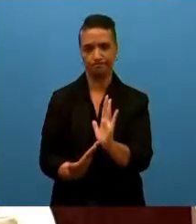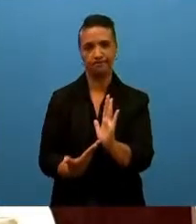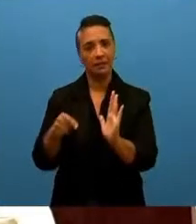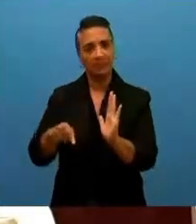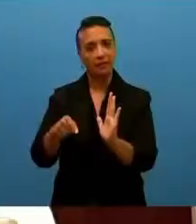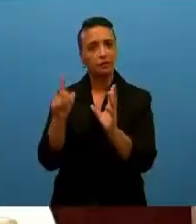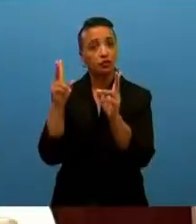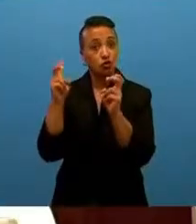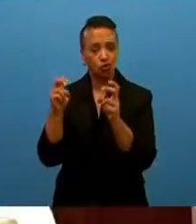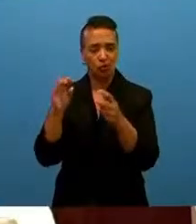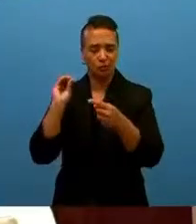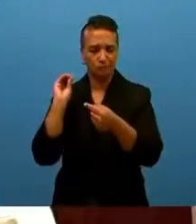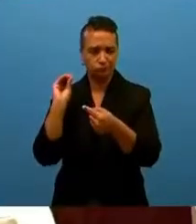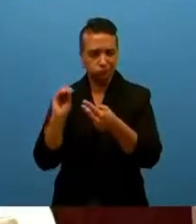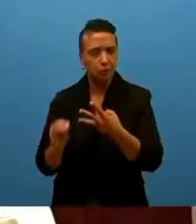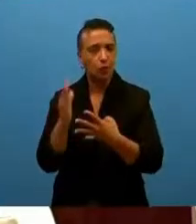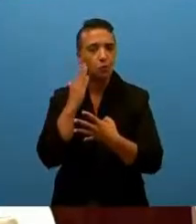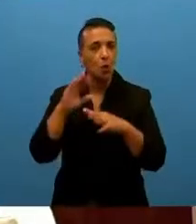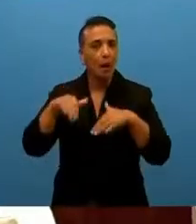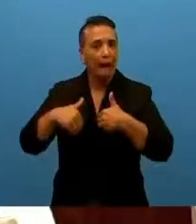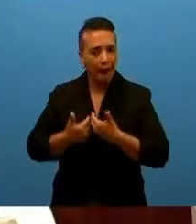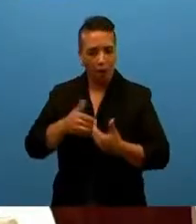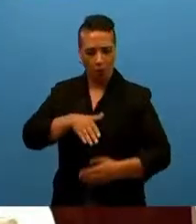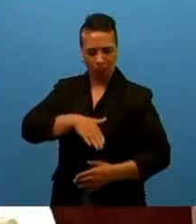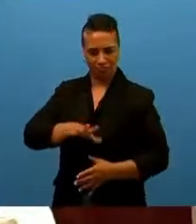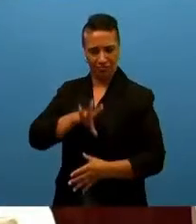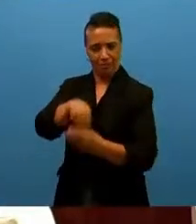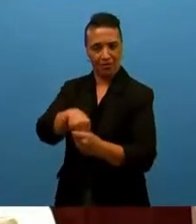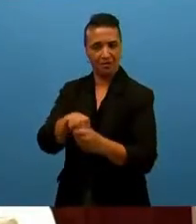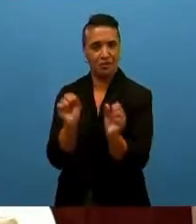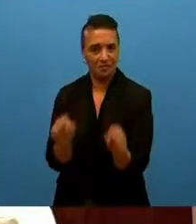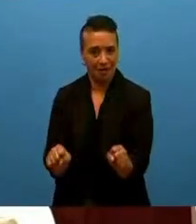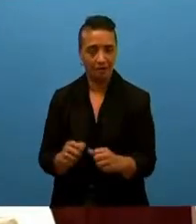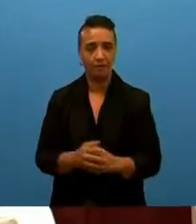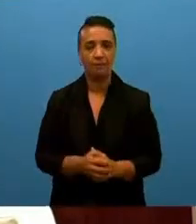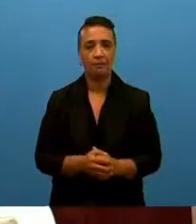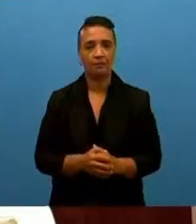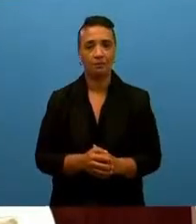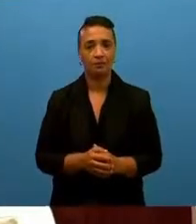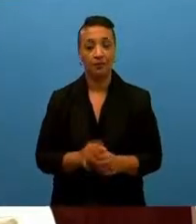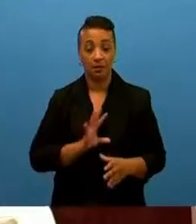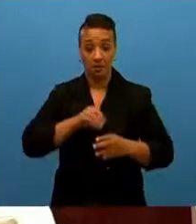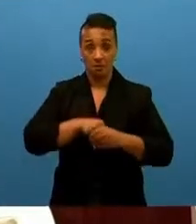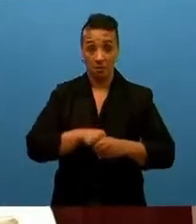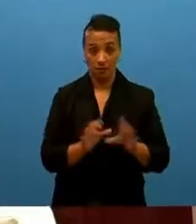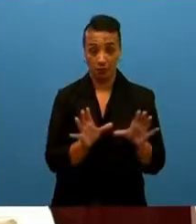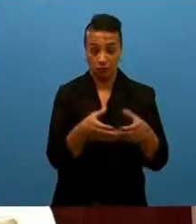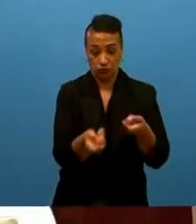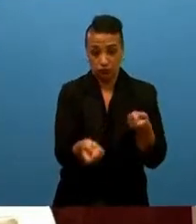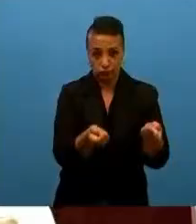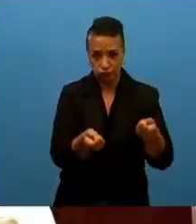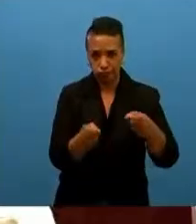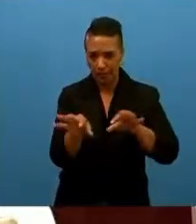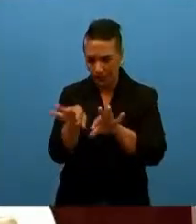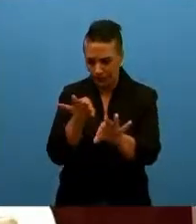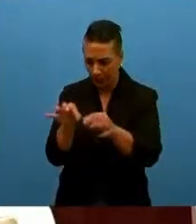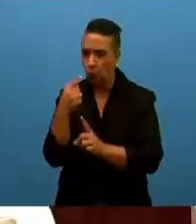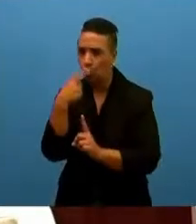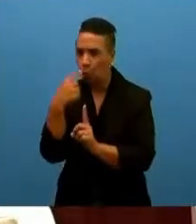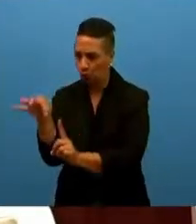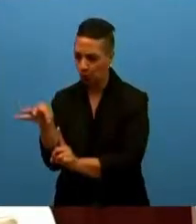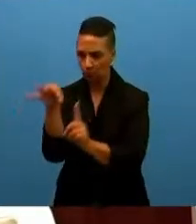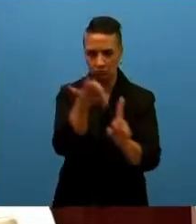issue of venue of participation. Participation moderation, selection criteria,